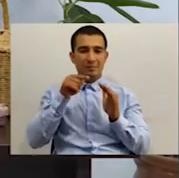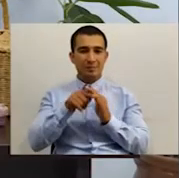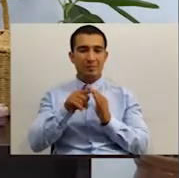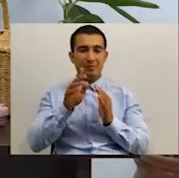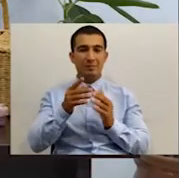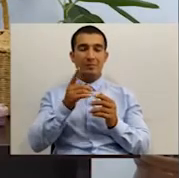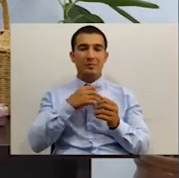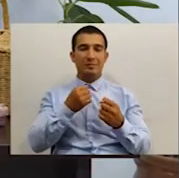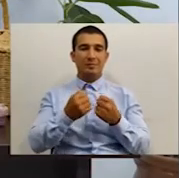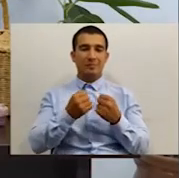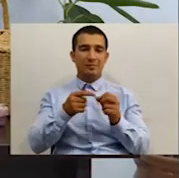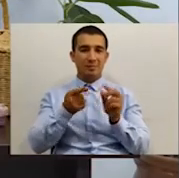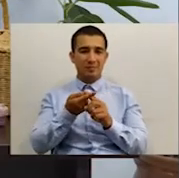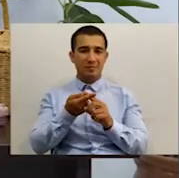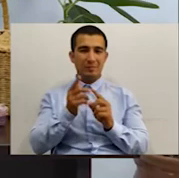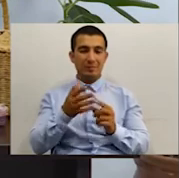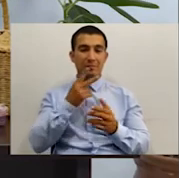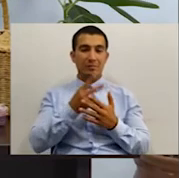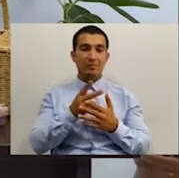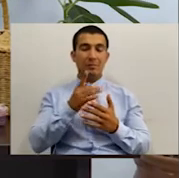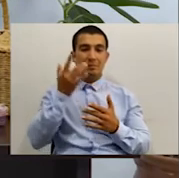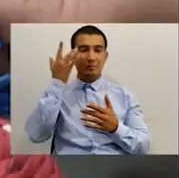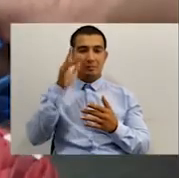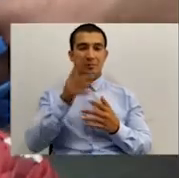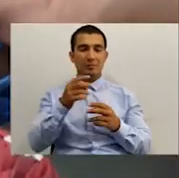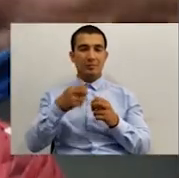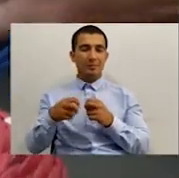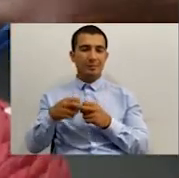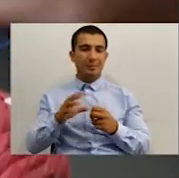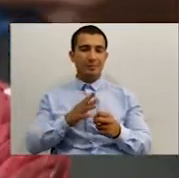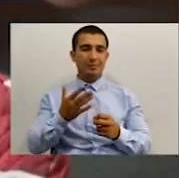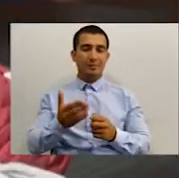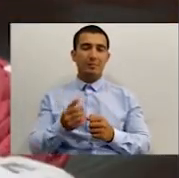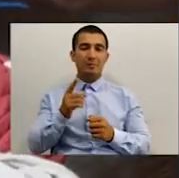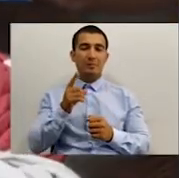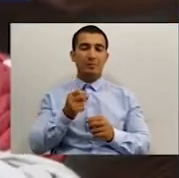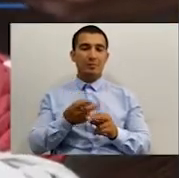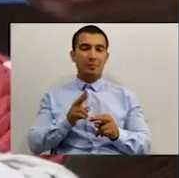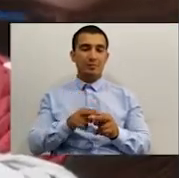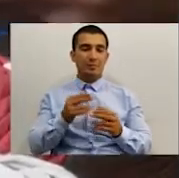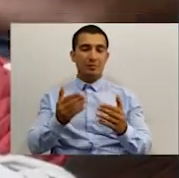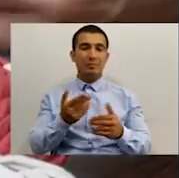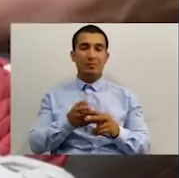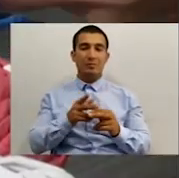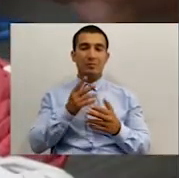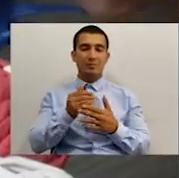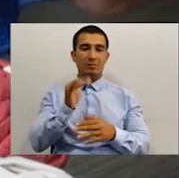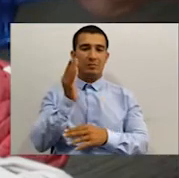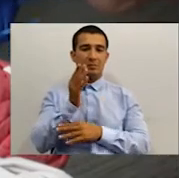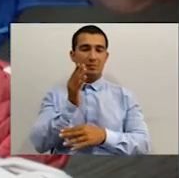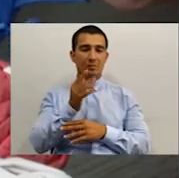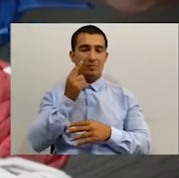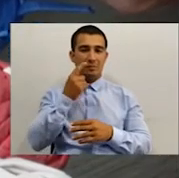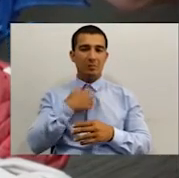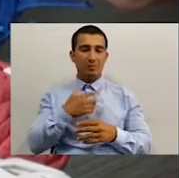o'shanda chiqib ketmaydigan darajaga turadi. Uning uchun mana bunaqa bitta